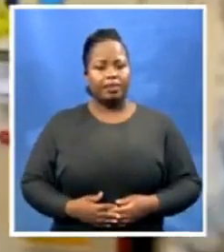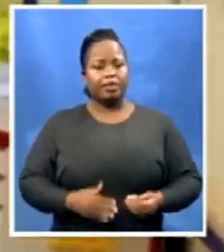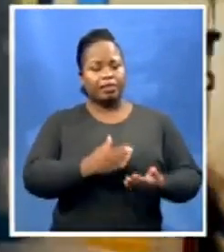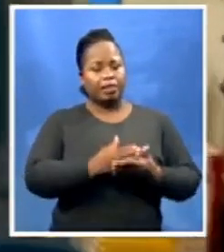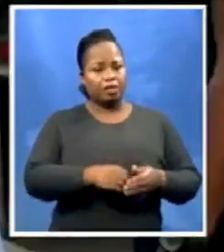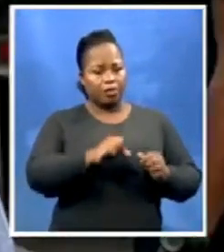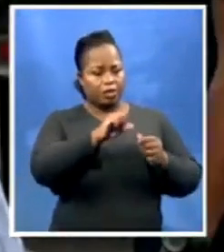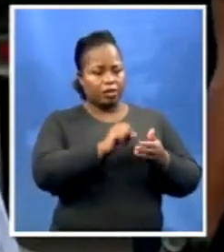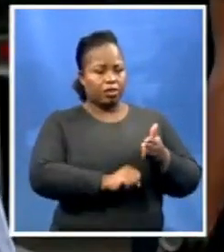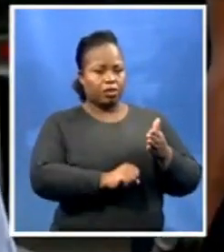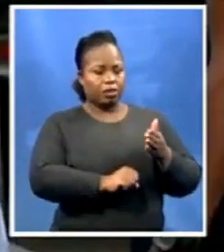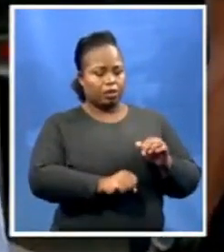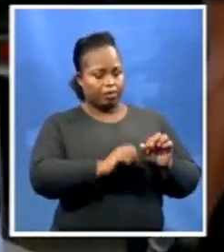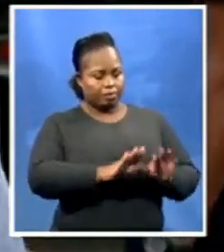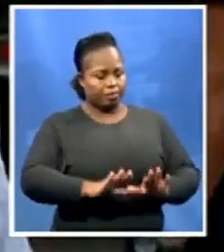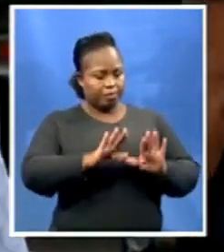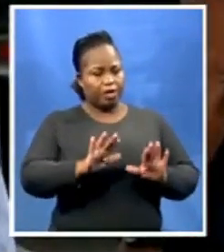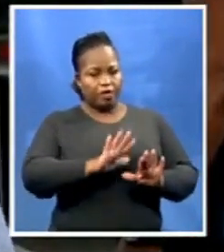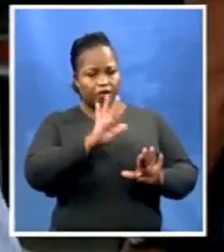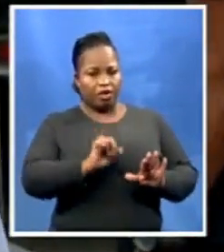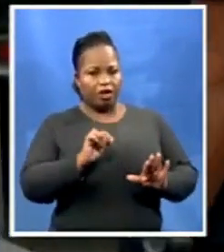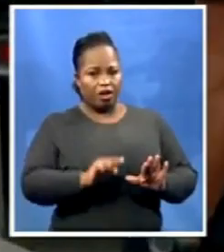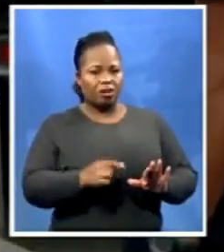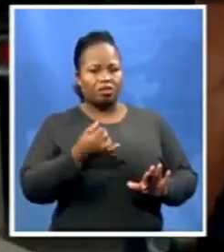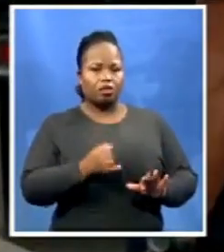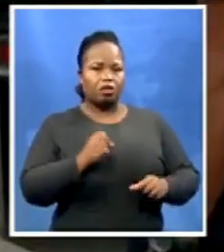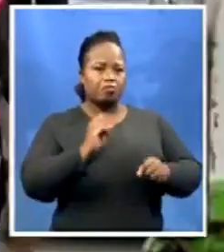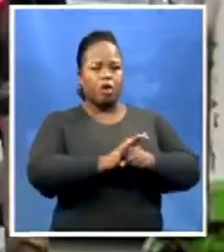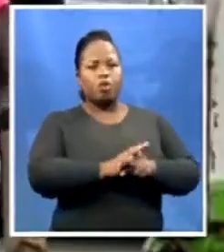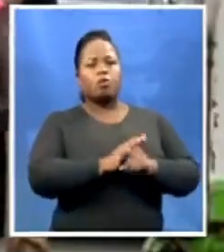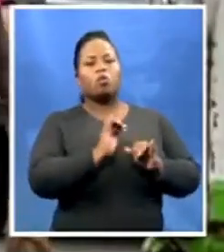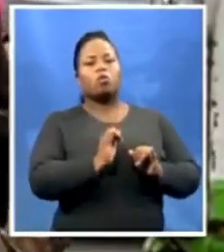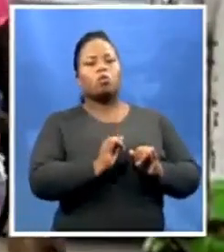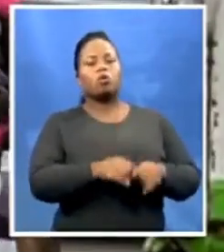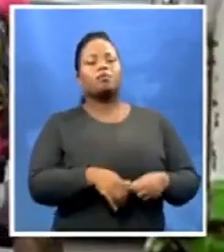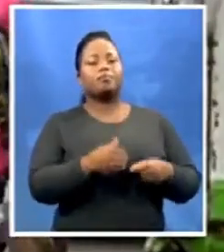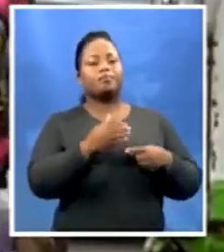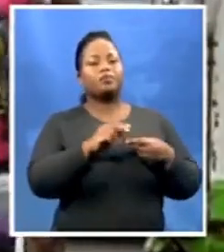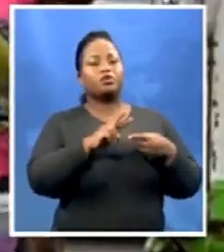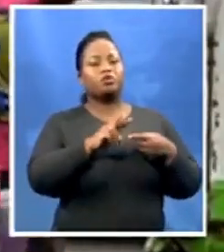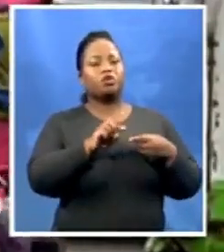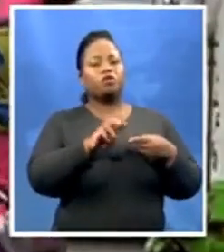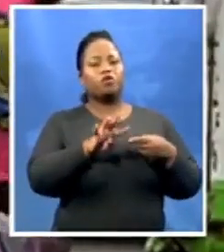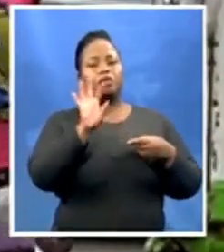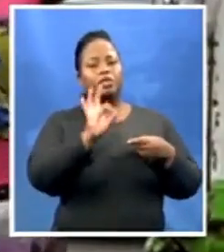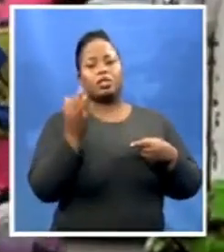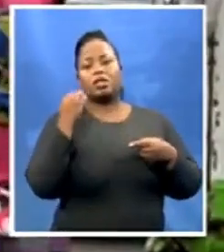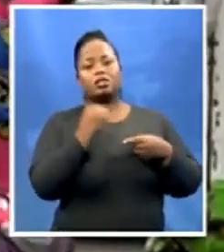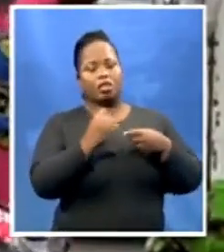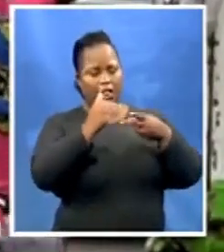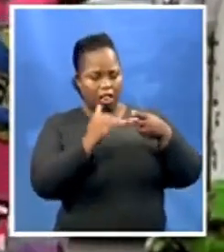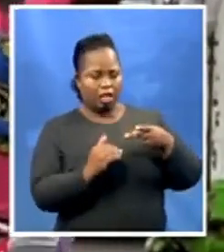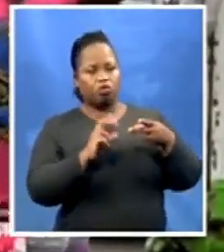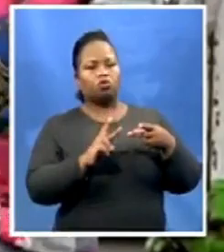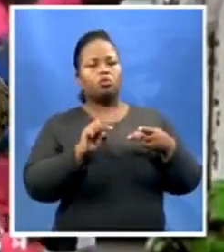coronavirus pandemic and will fall sharply from 2.4% last year to negative 2.1% to negative